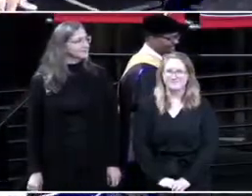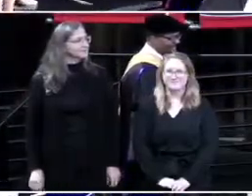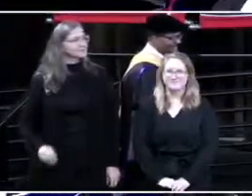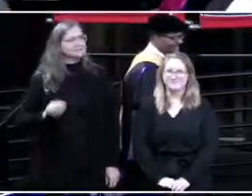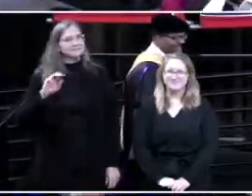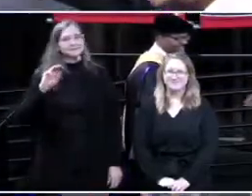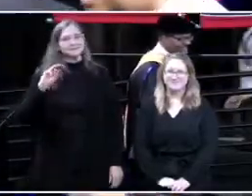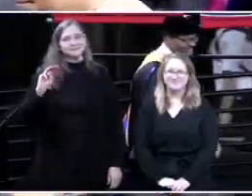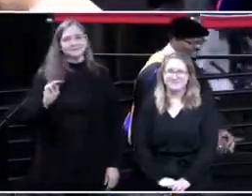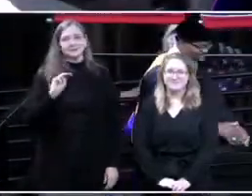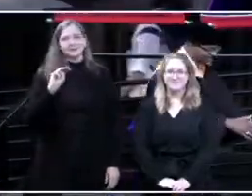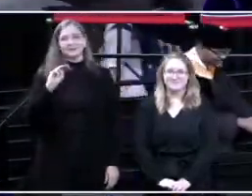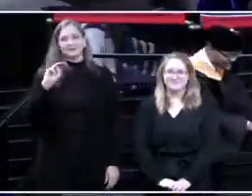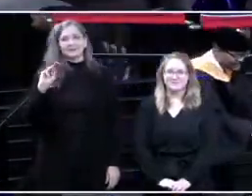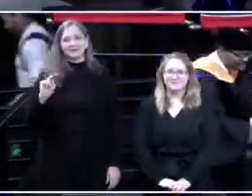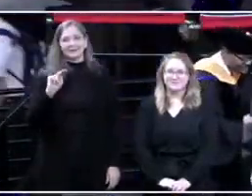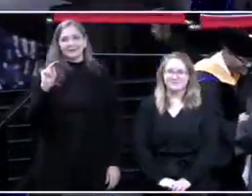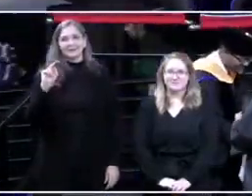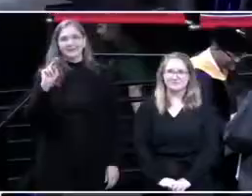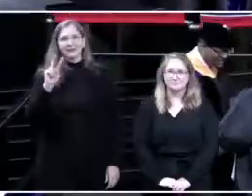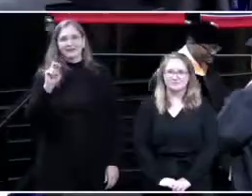Michaela Lakira Banks.